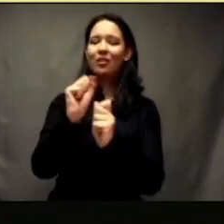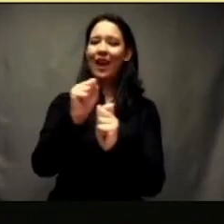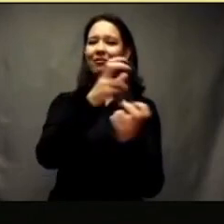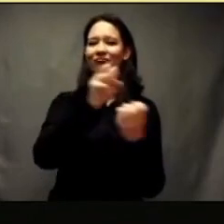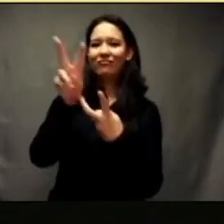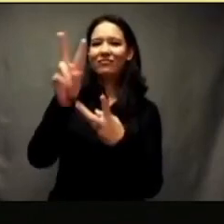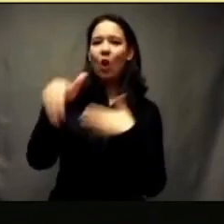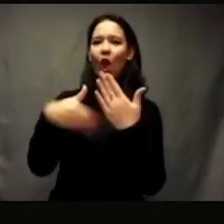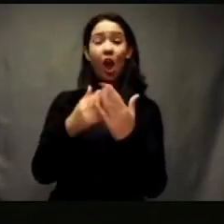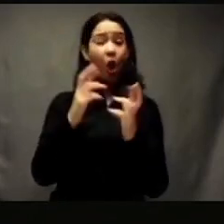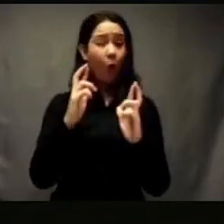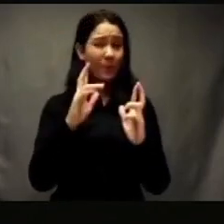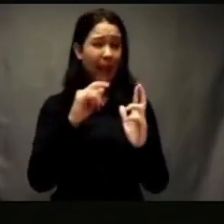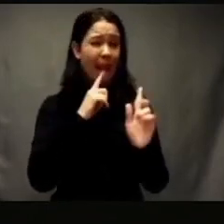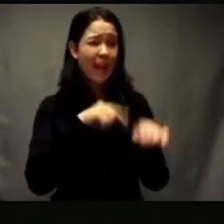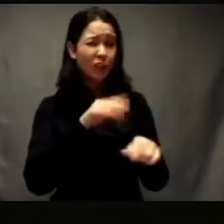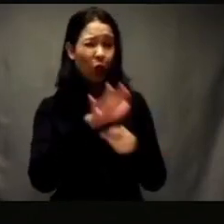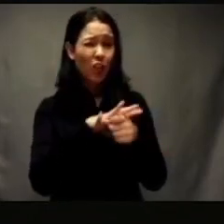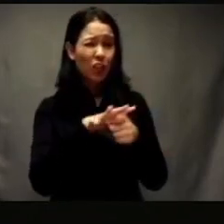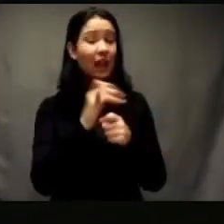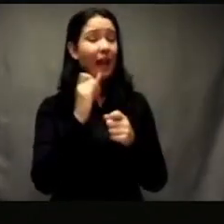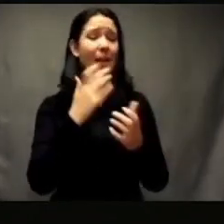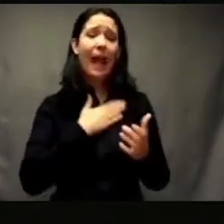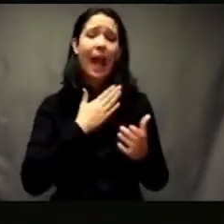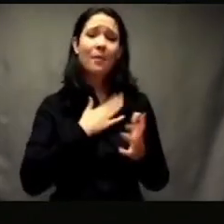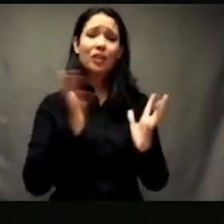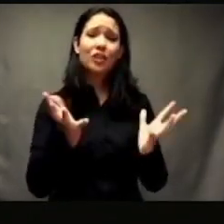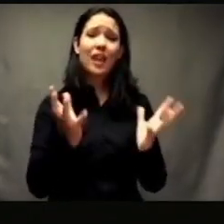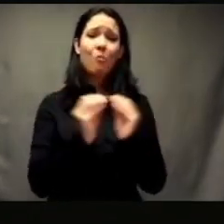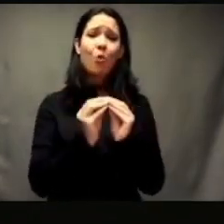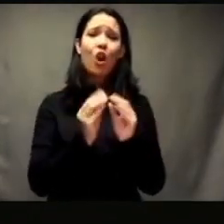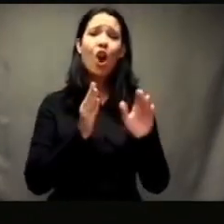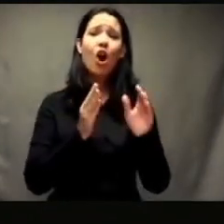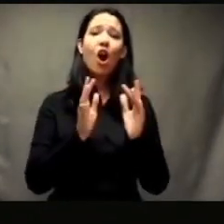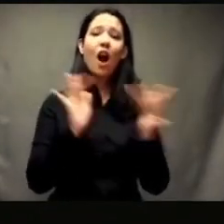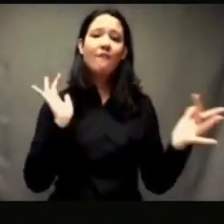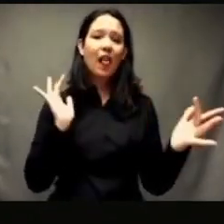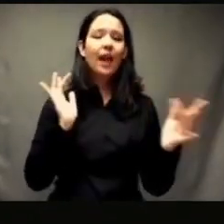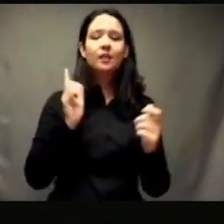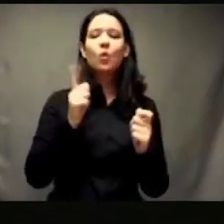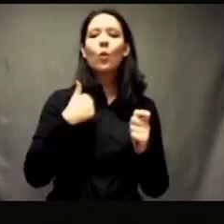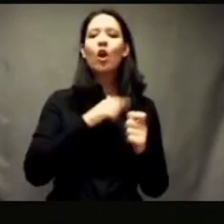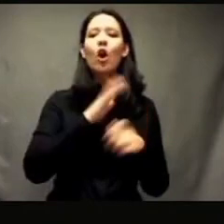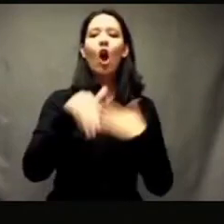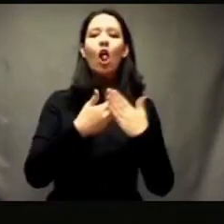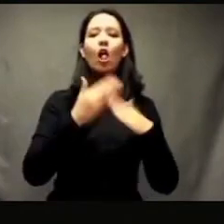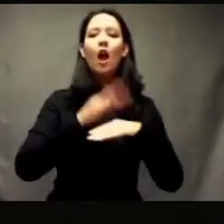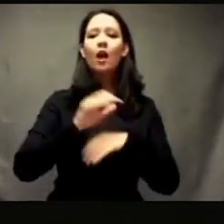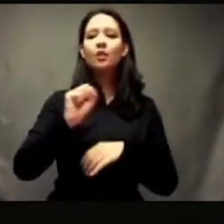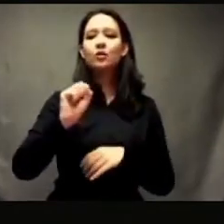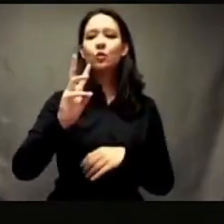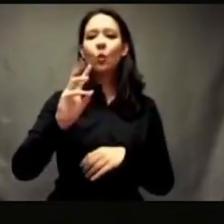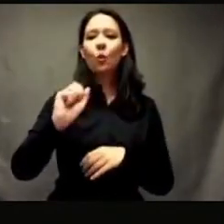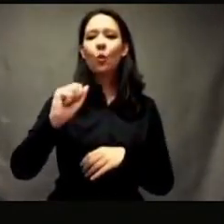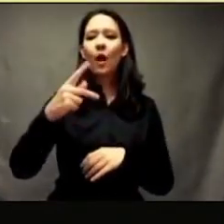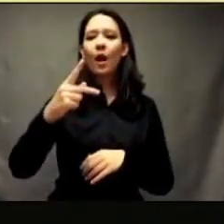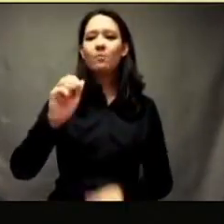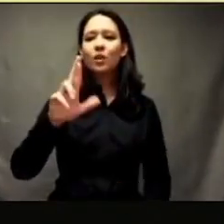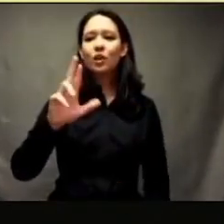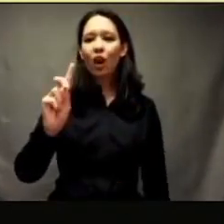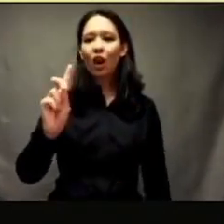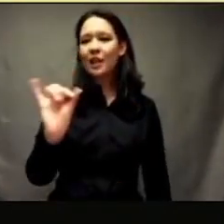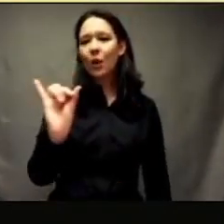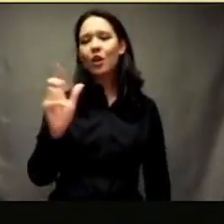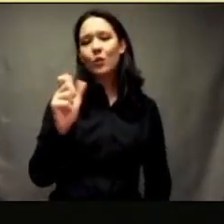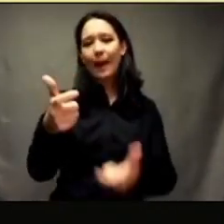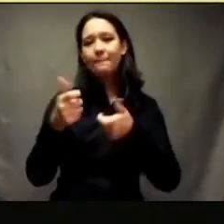answering logistical, but happy to chat more offline. We're all on SwapCard as well, so feel free to message us.